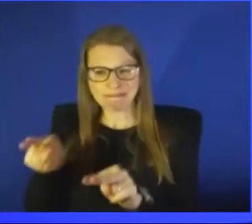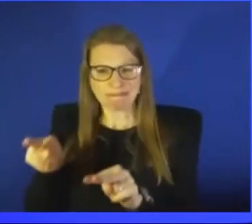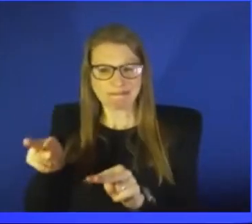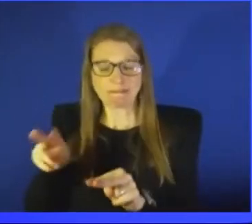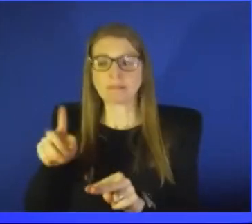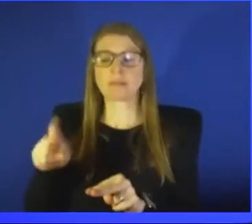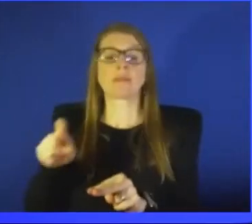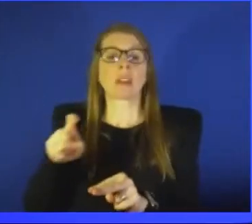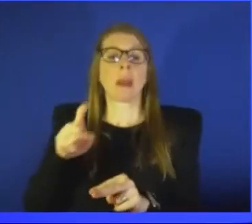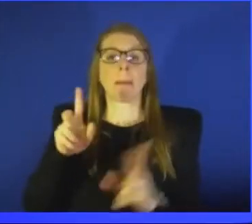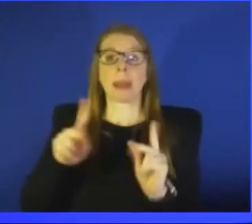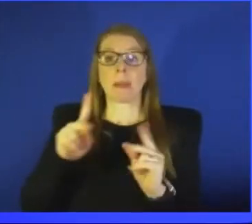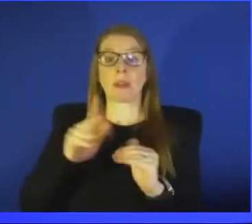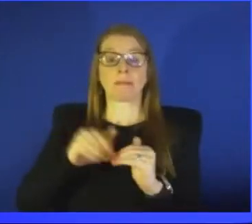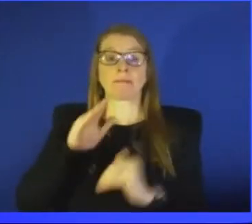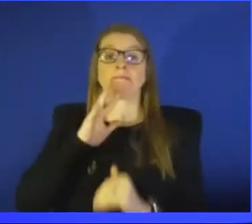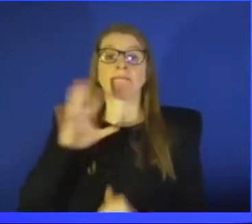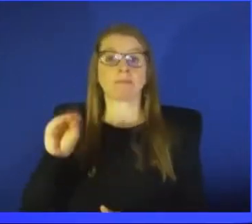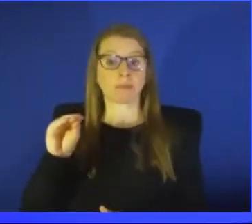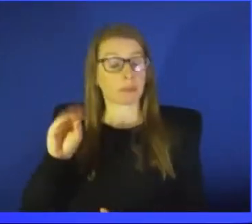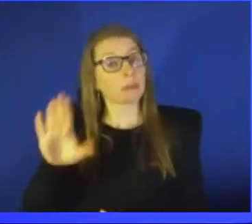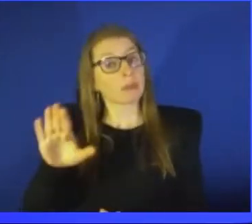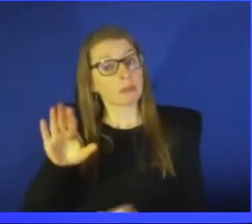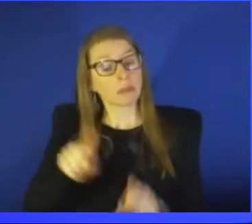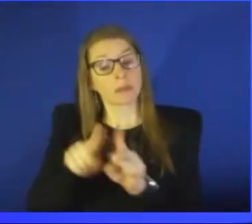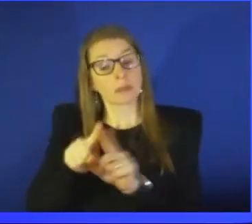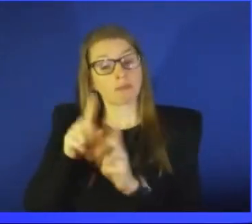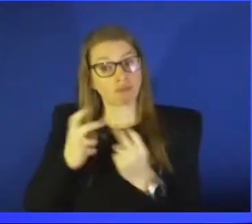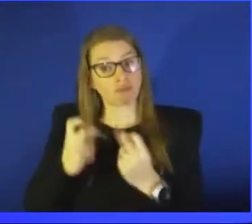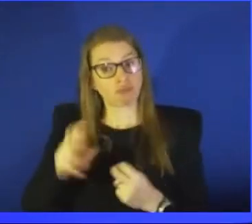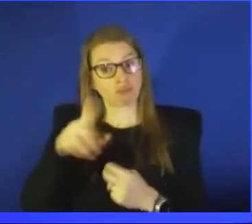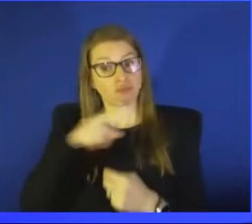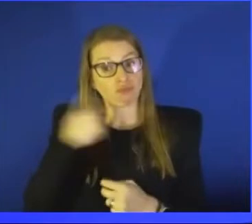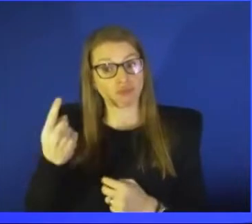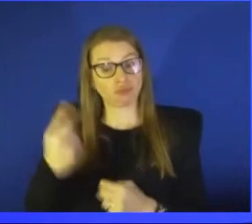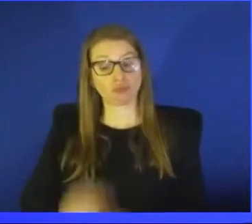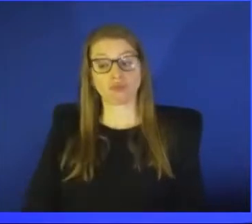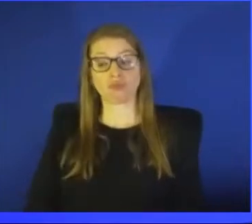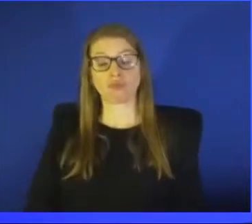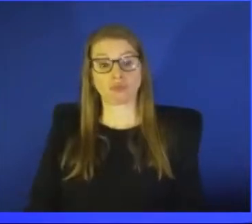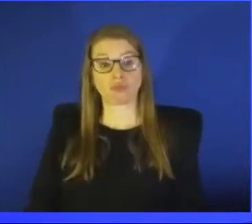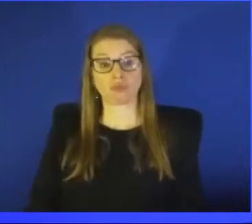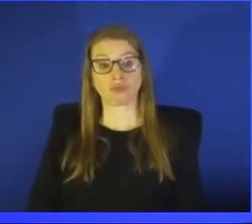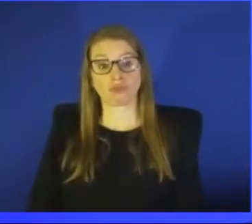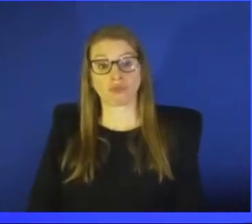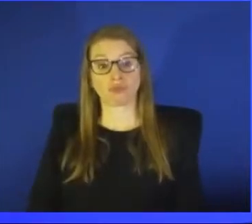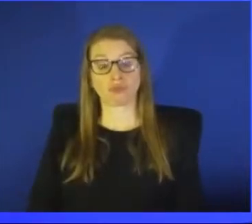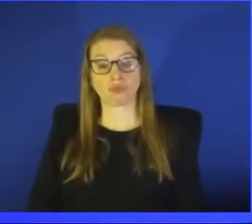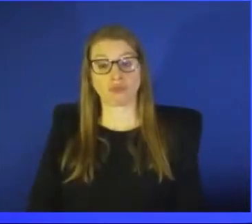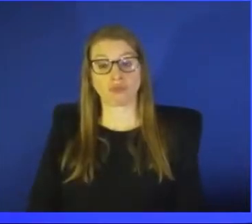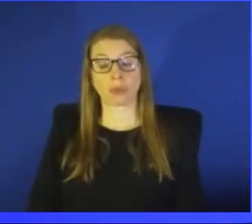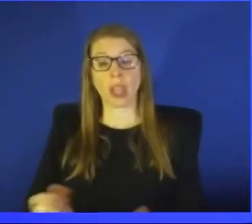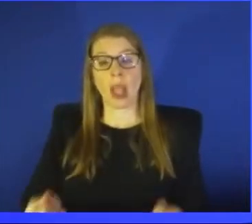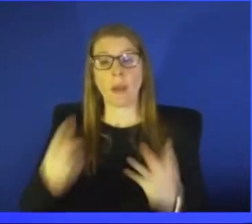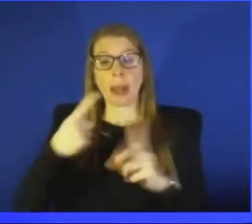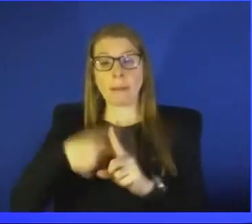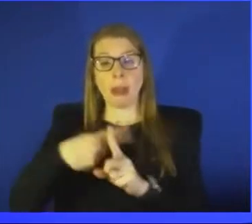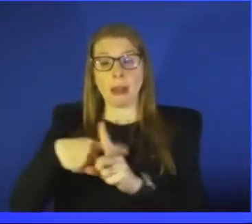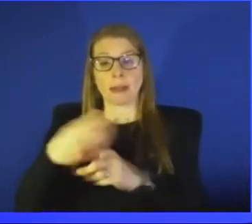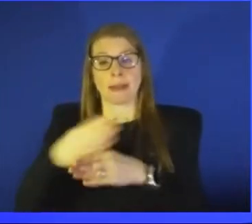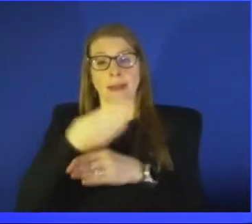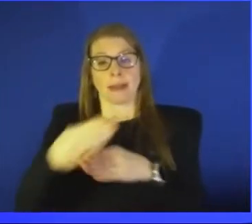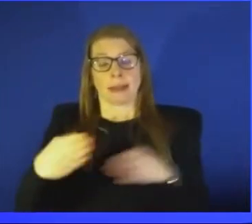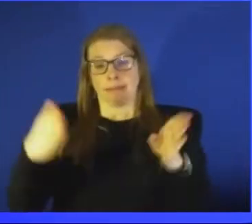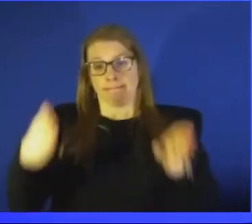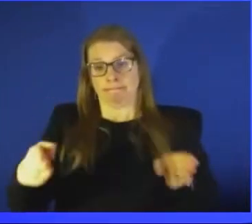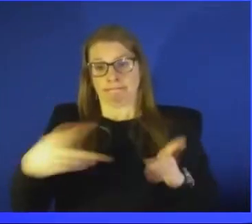and again, take into account your risk and how far you are out from your last vaccine dose. Some of the experts,